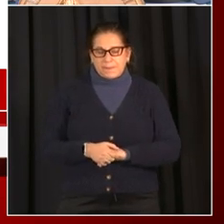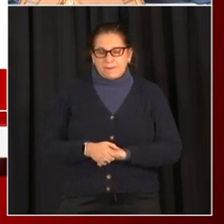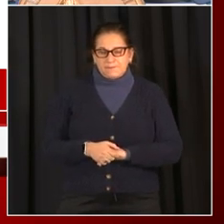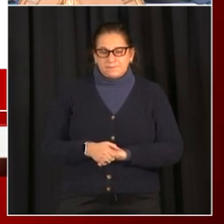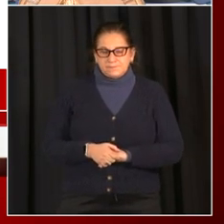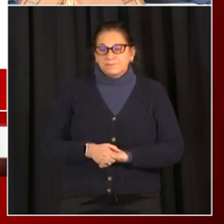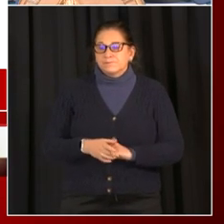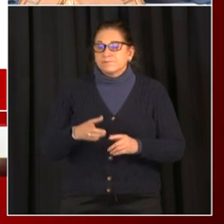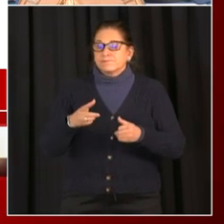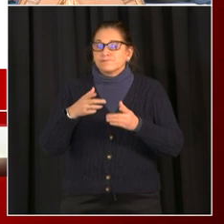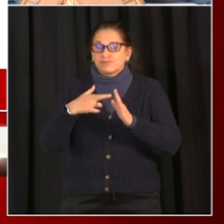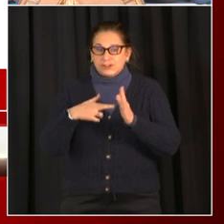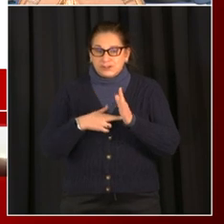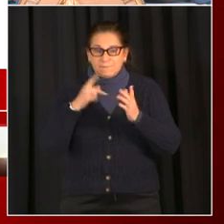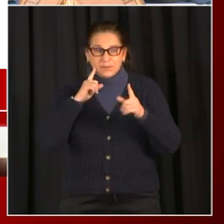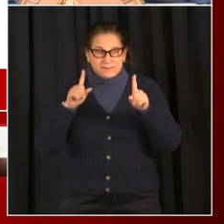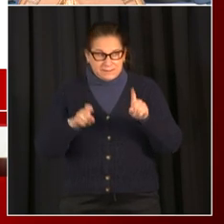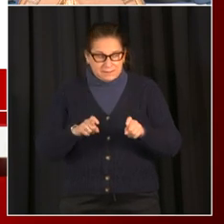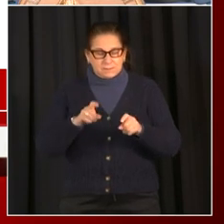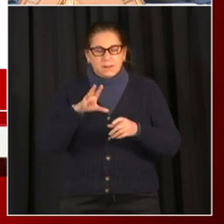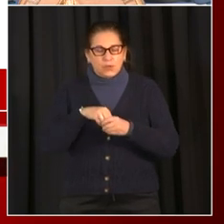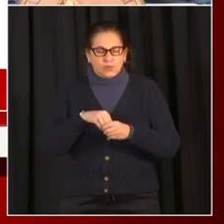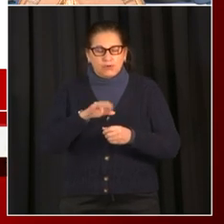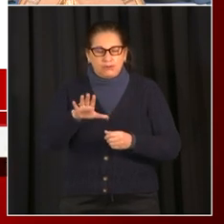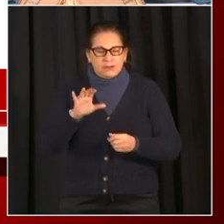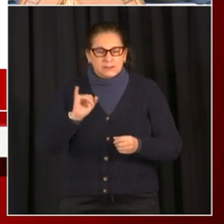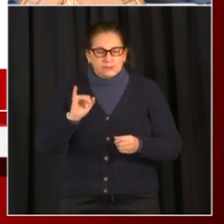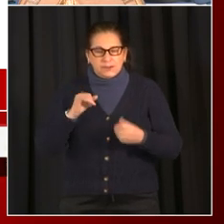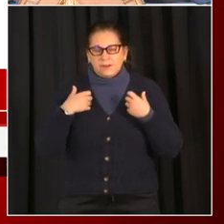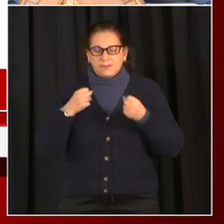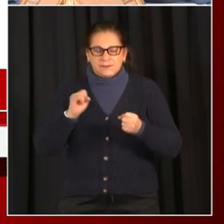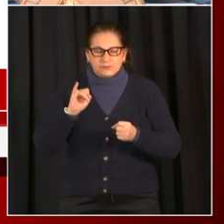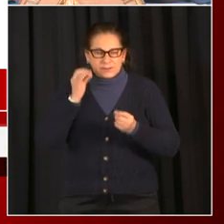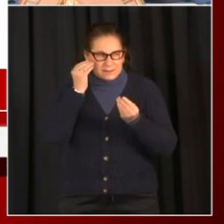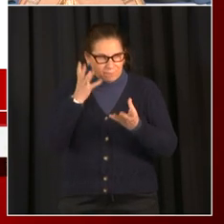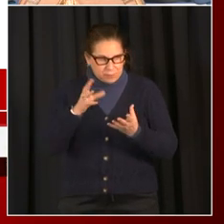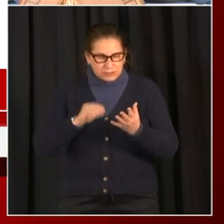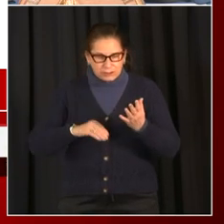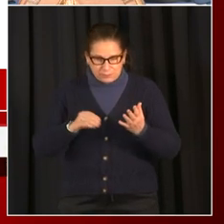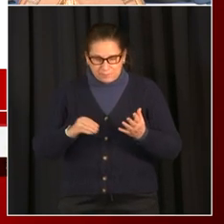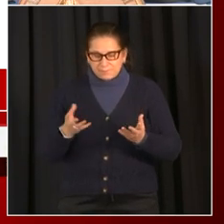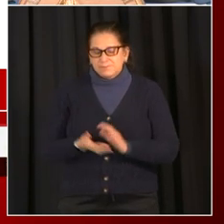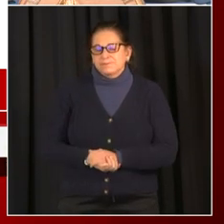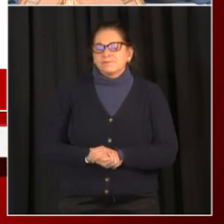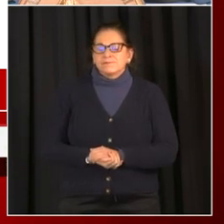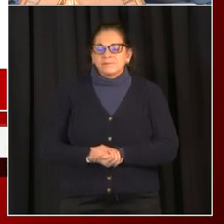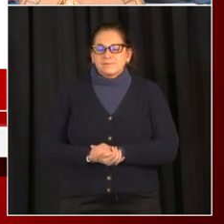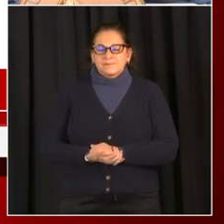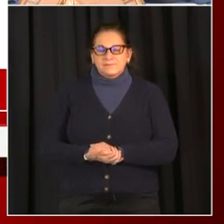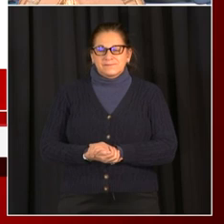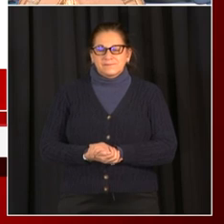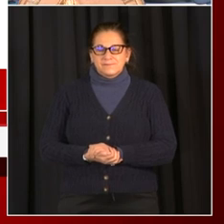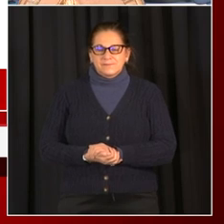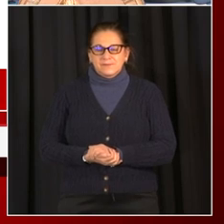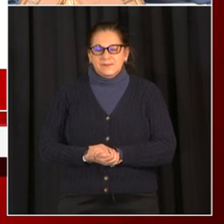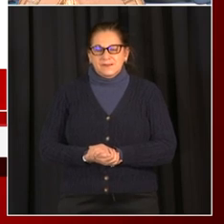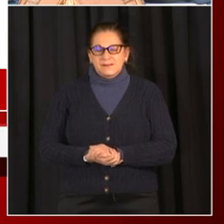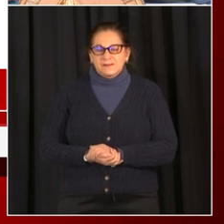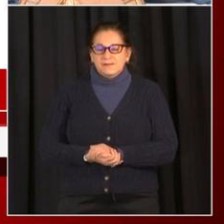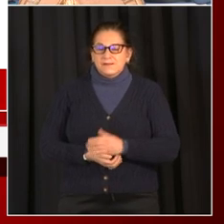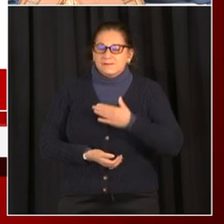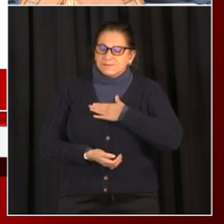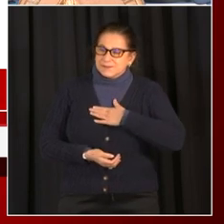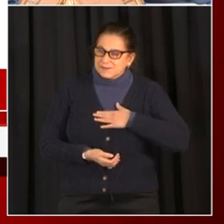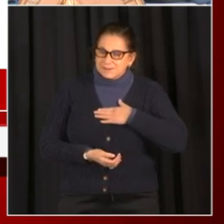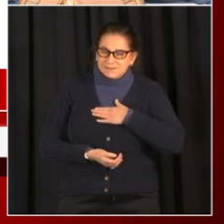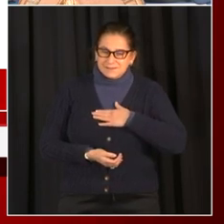you time, and it's more convenient than doing it at the testing site. Please remember